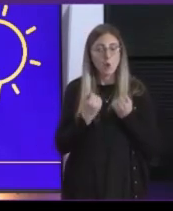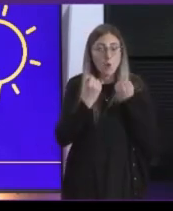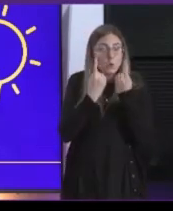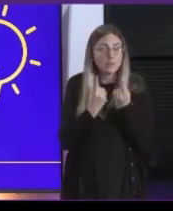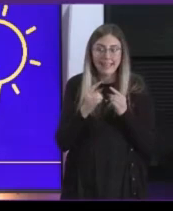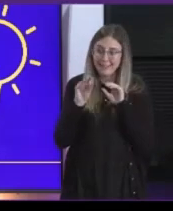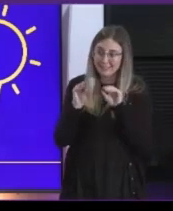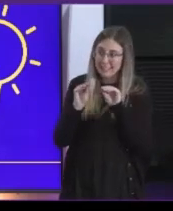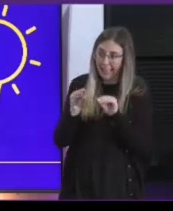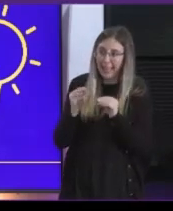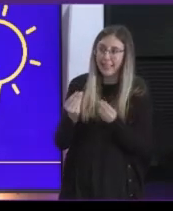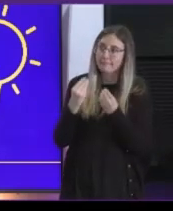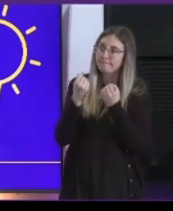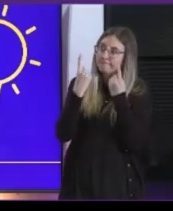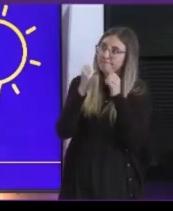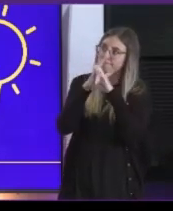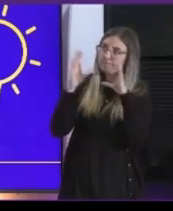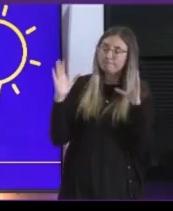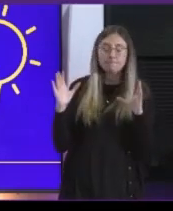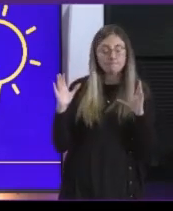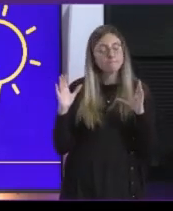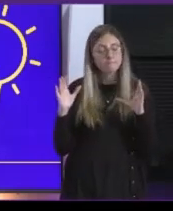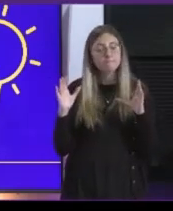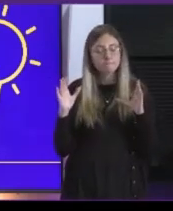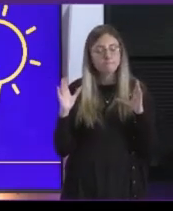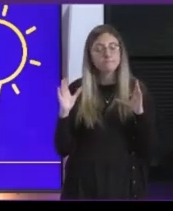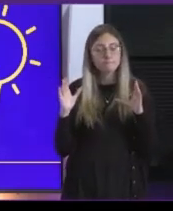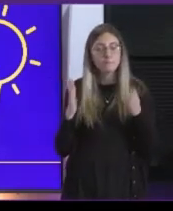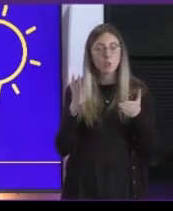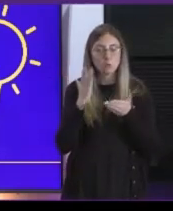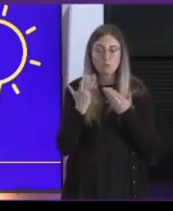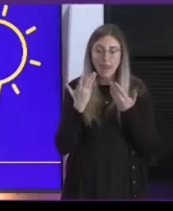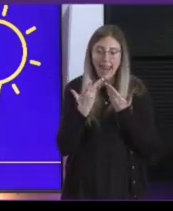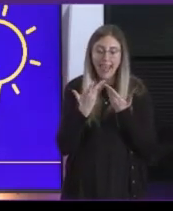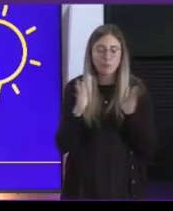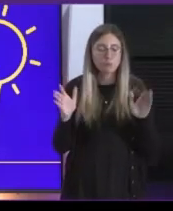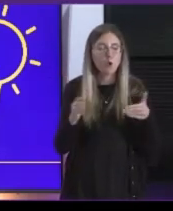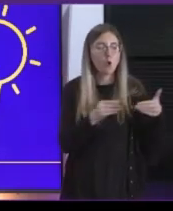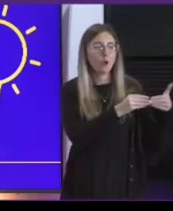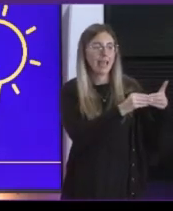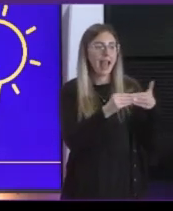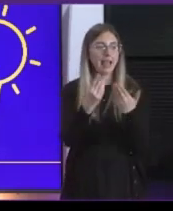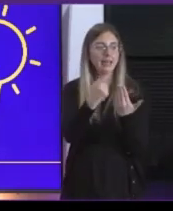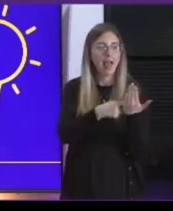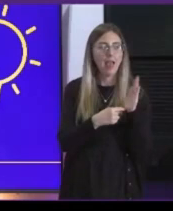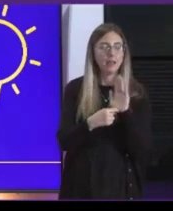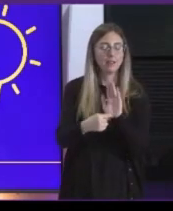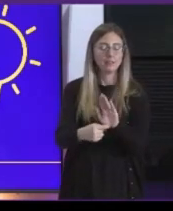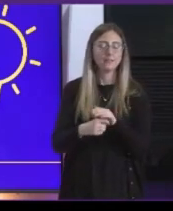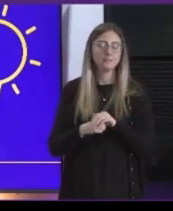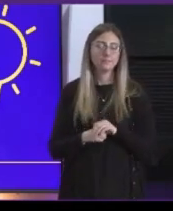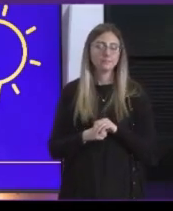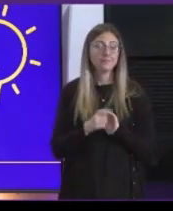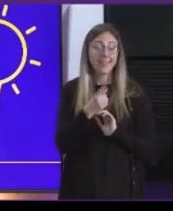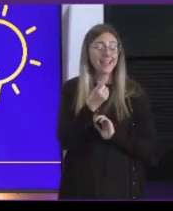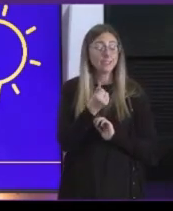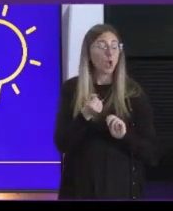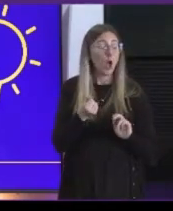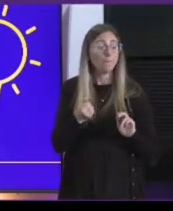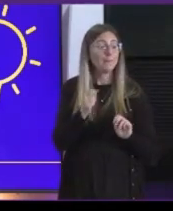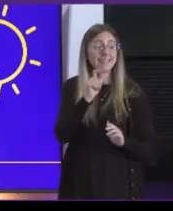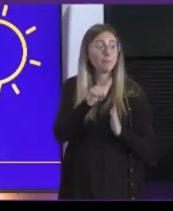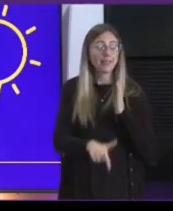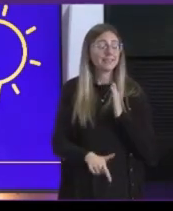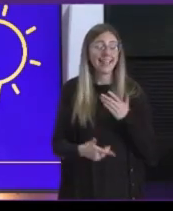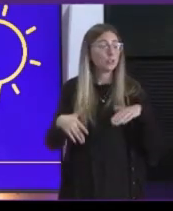understanding that, you know, WCAG is a very broad guideline and it doesn't even touch a lot of the disabilities.